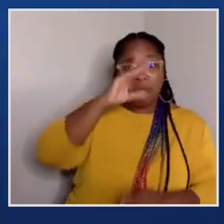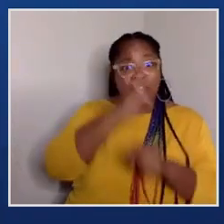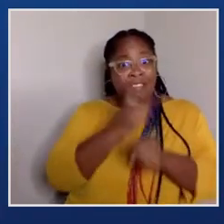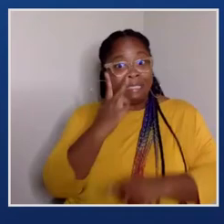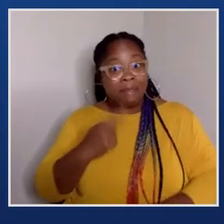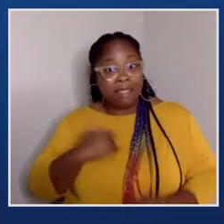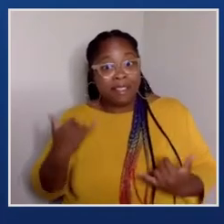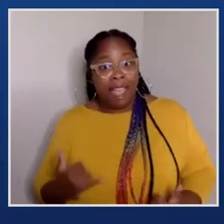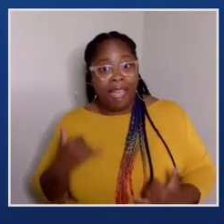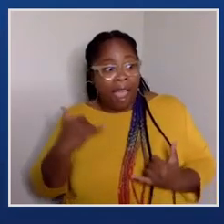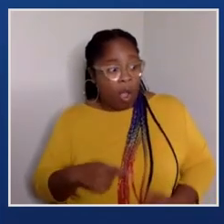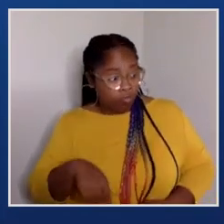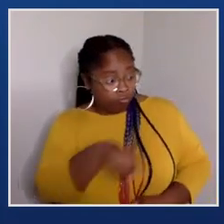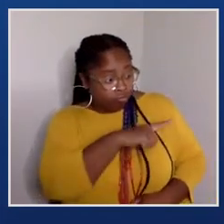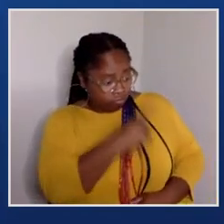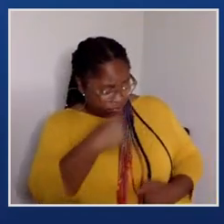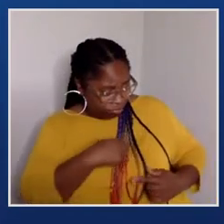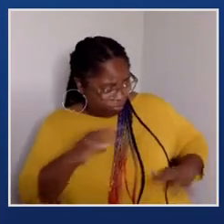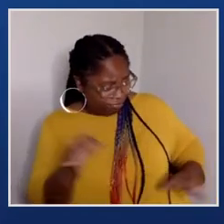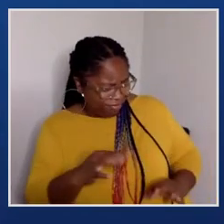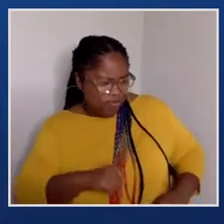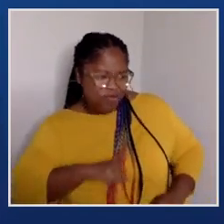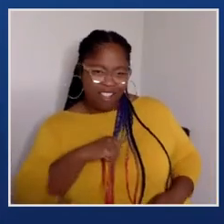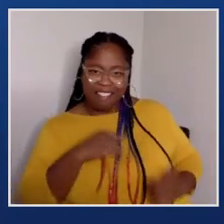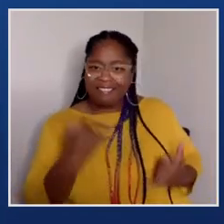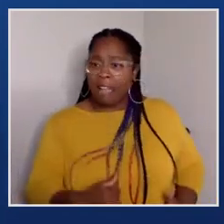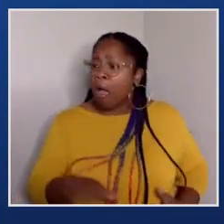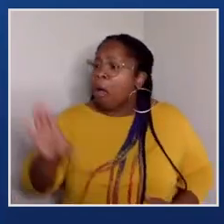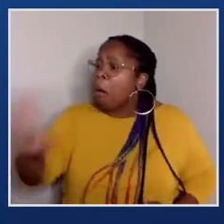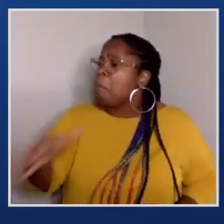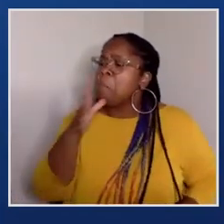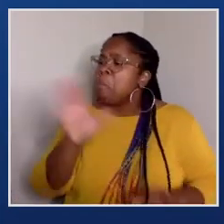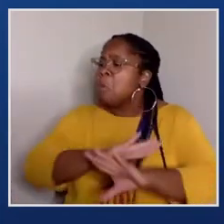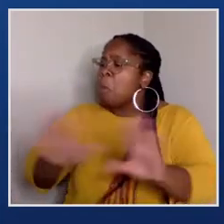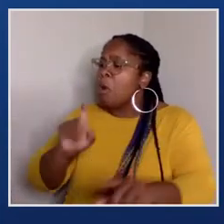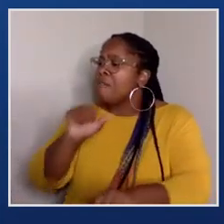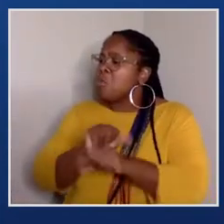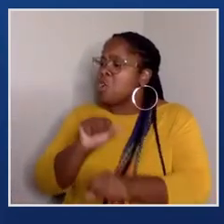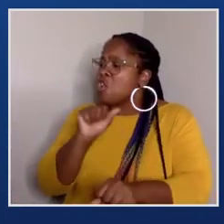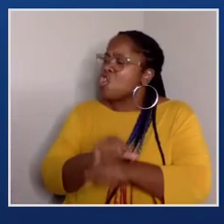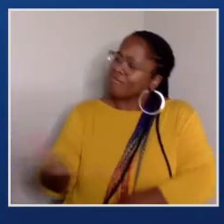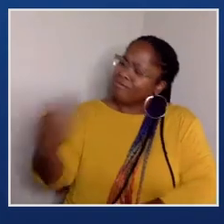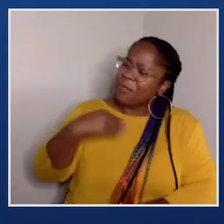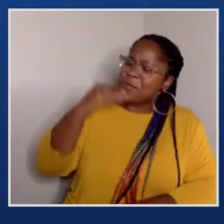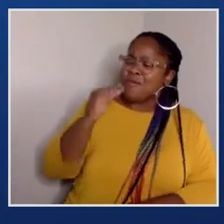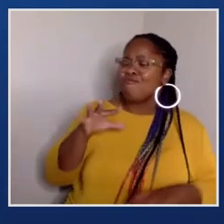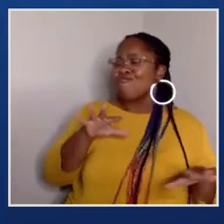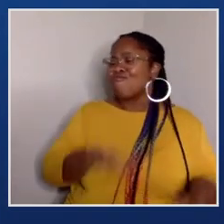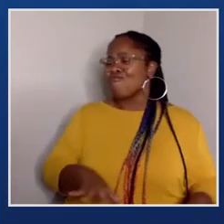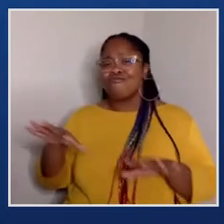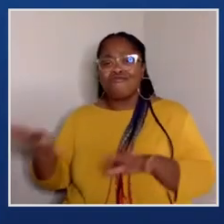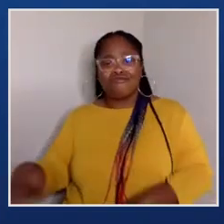my bro proud. Told his mama, I'ma take her out of work. Know that I'ma hold my bros down. ASAP till